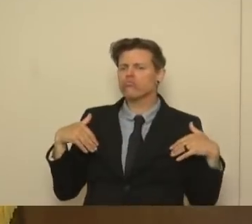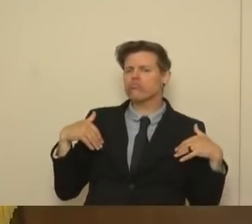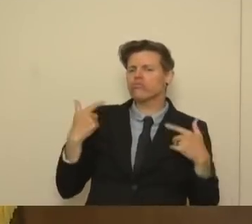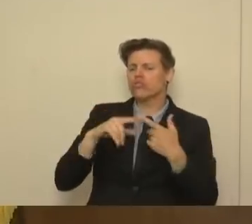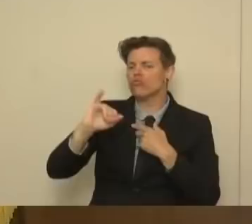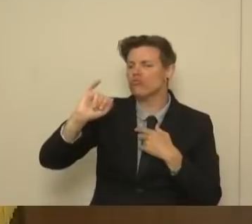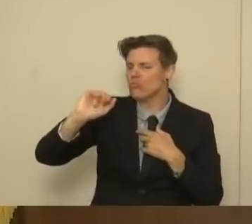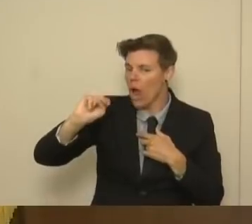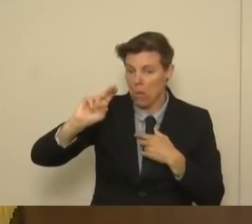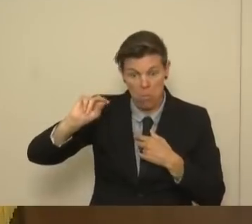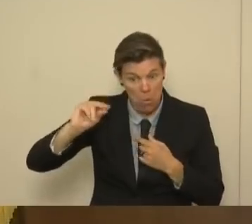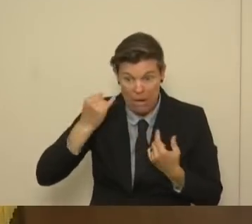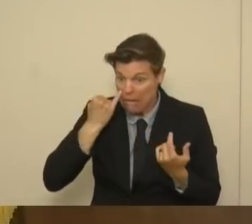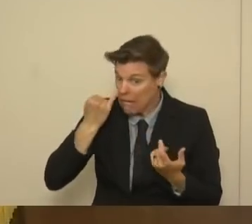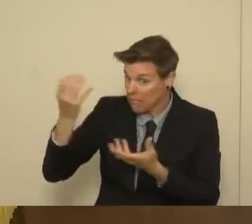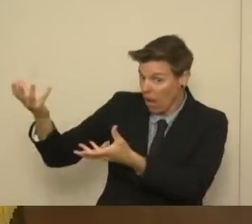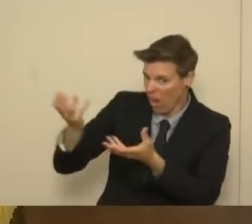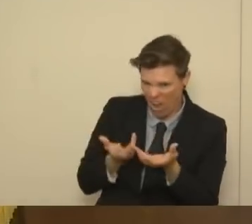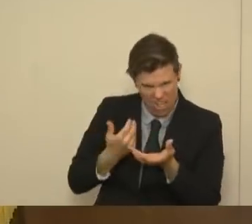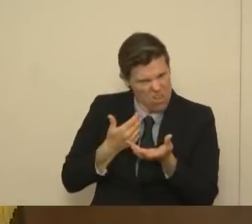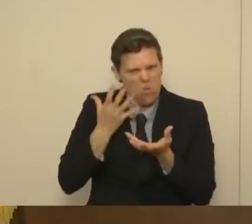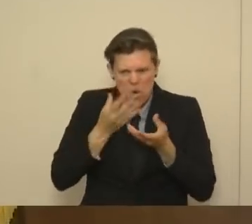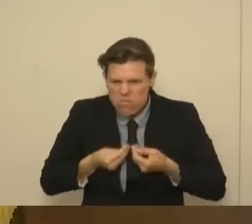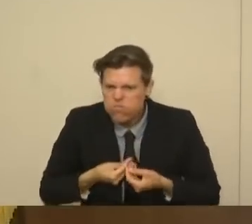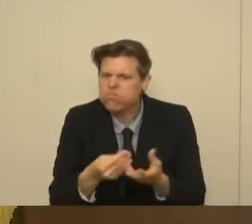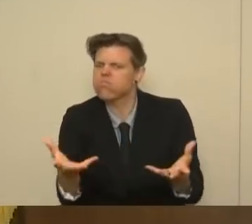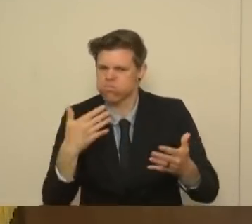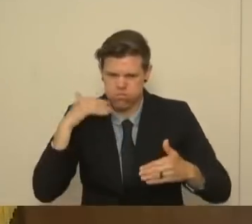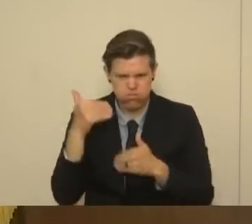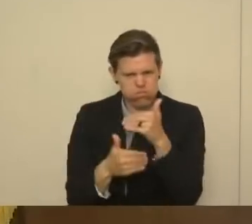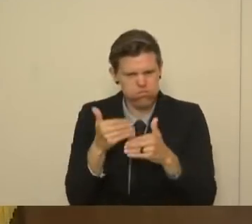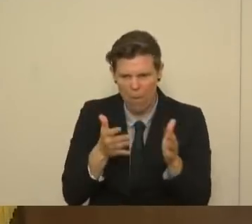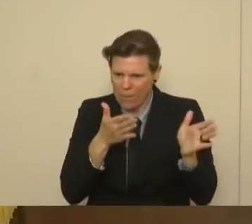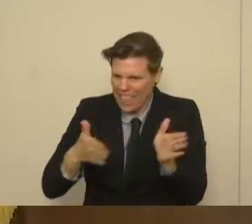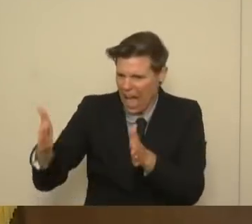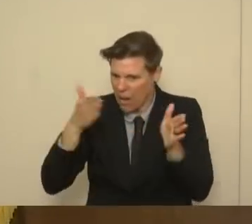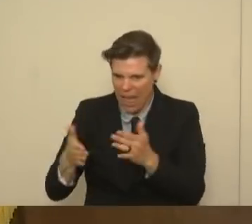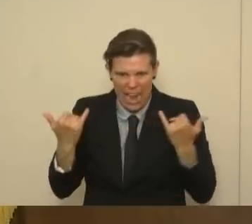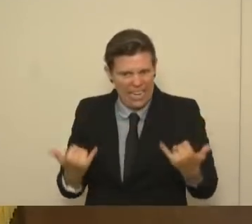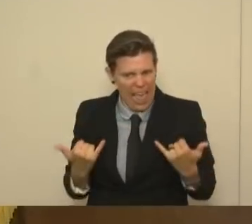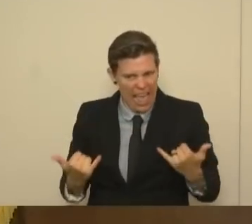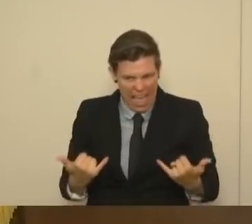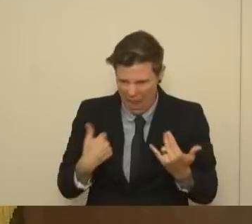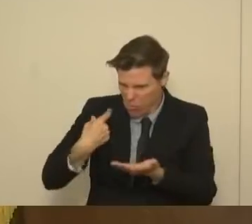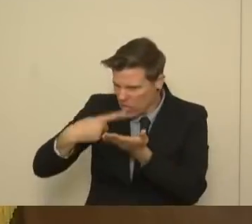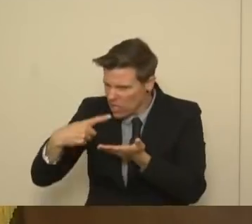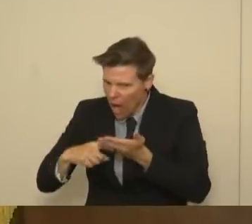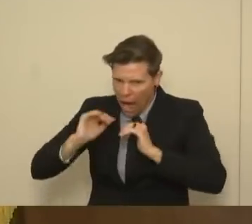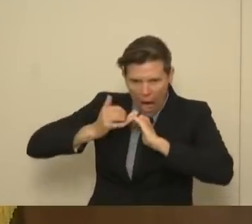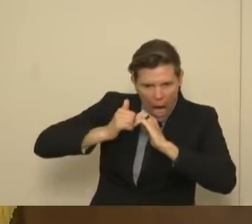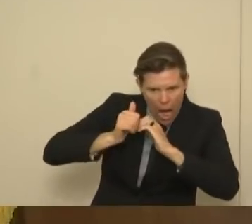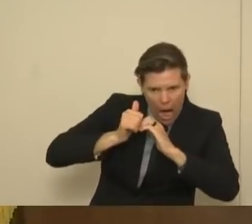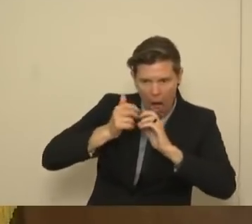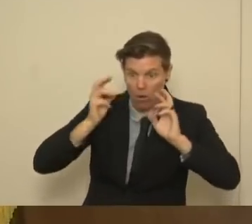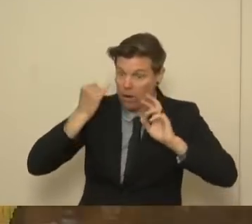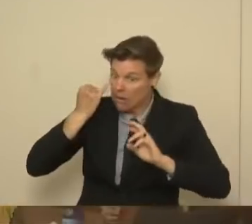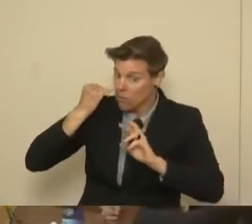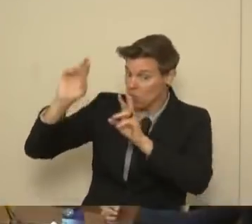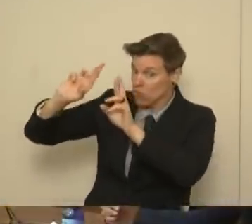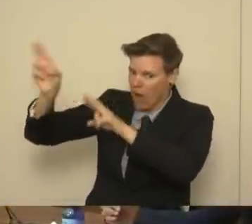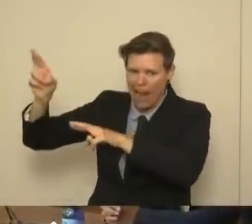every expectation that we'll be ready for an effective delivery when an effective, safe vaccine is available.